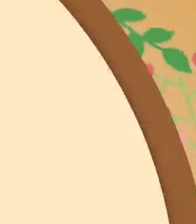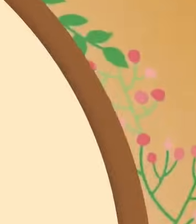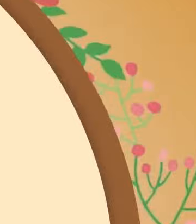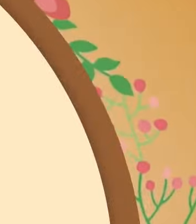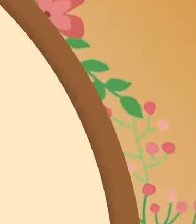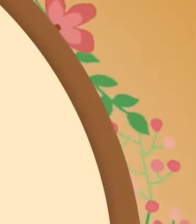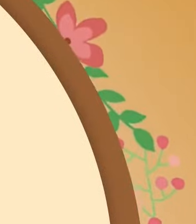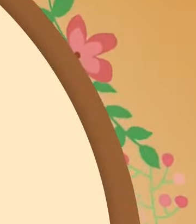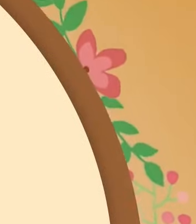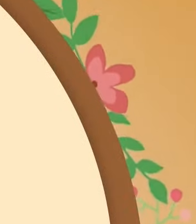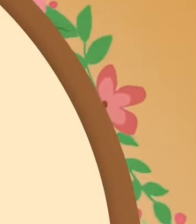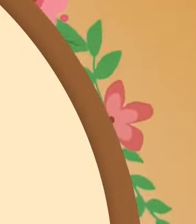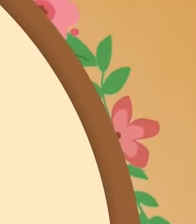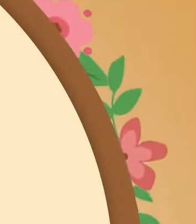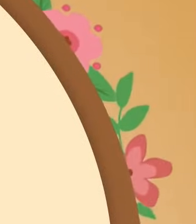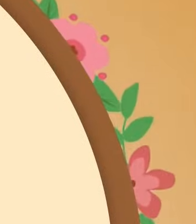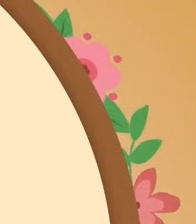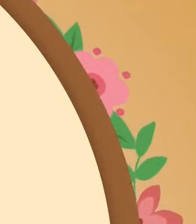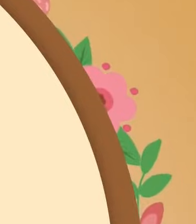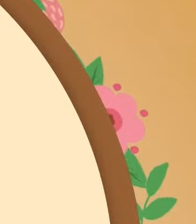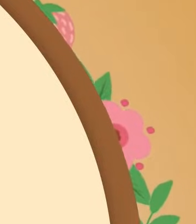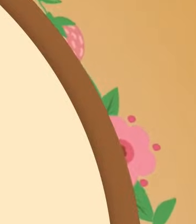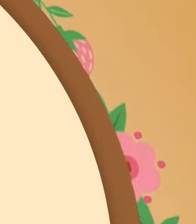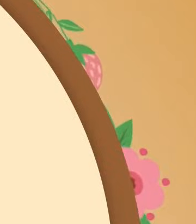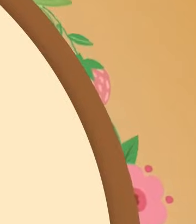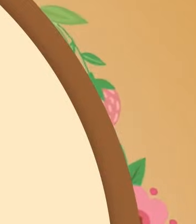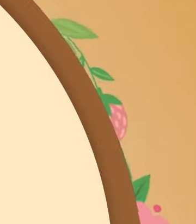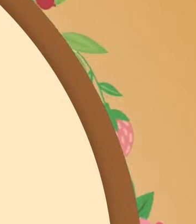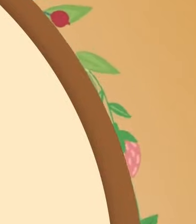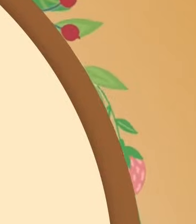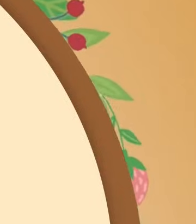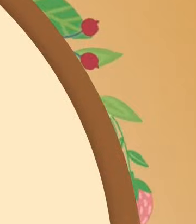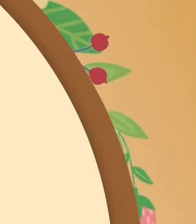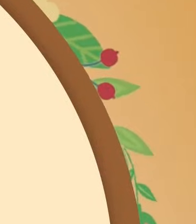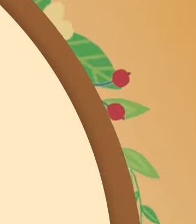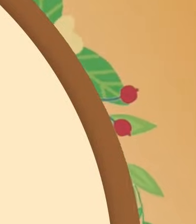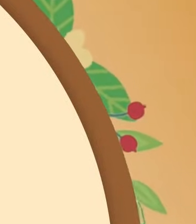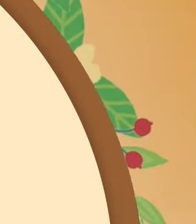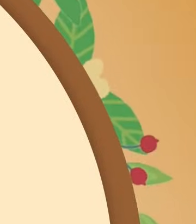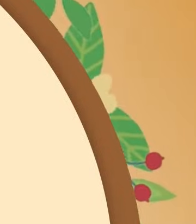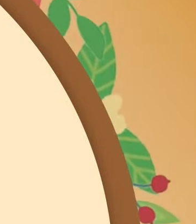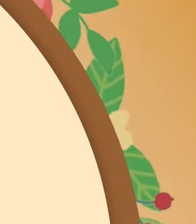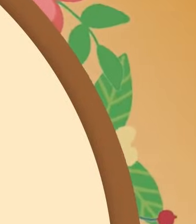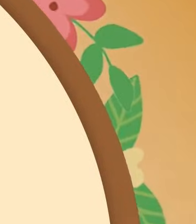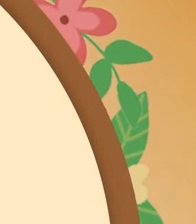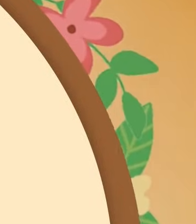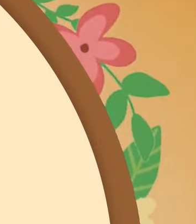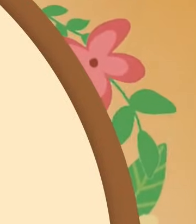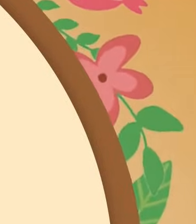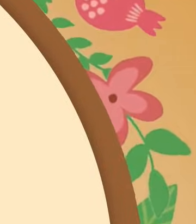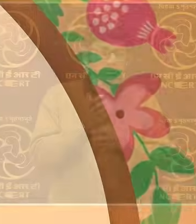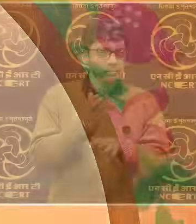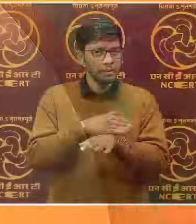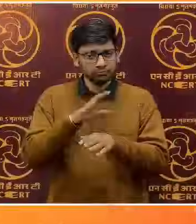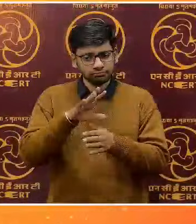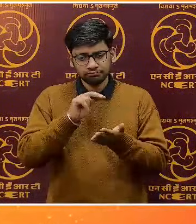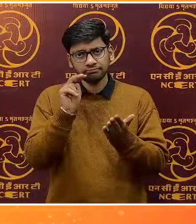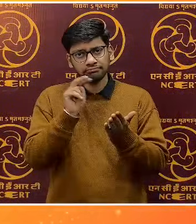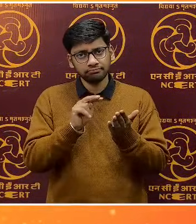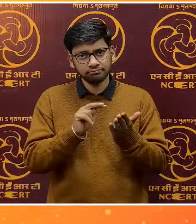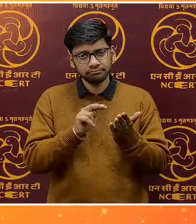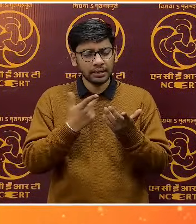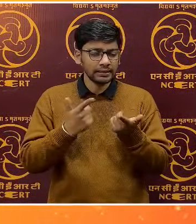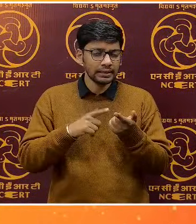Greetings. Yes, we are going to understand what greetings are and if you have read the chapter, if you have seen what